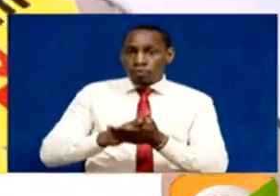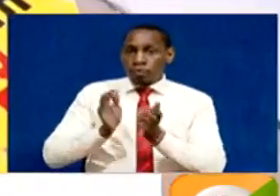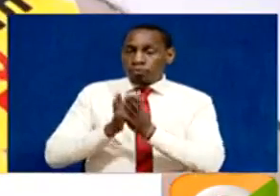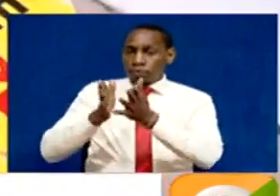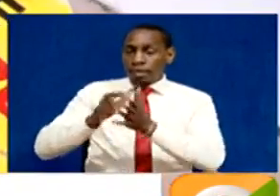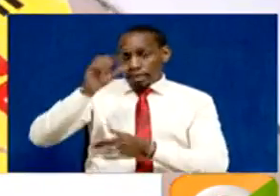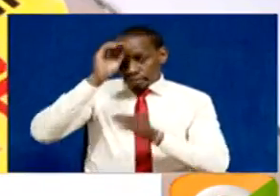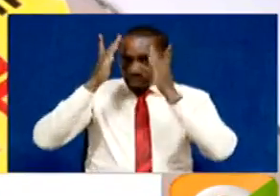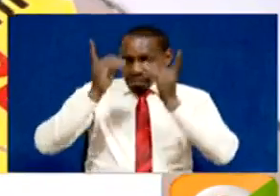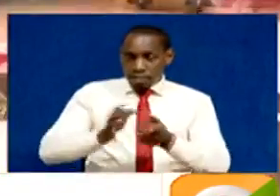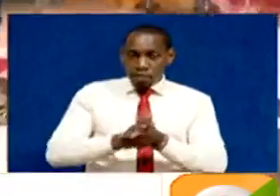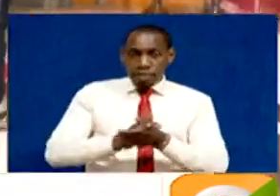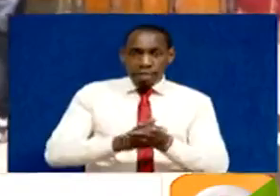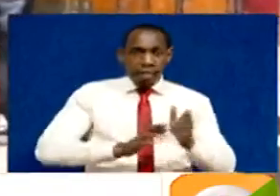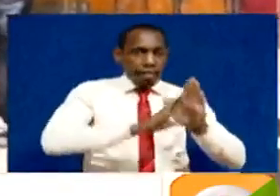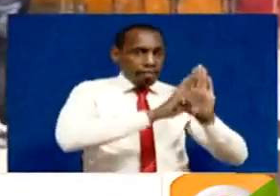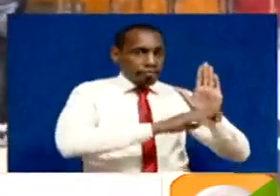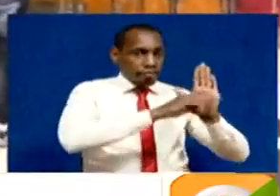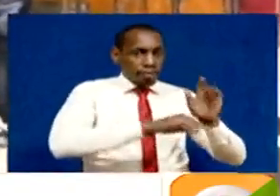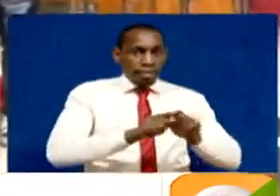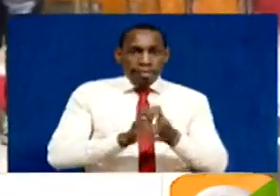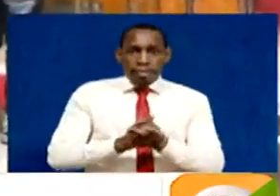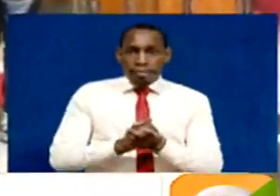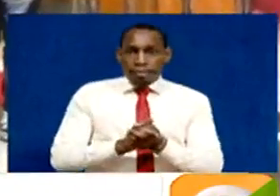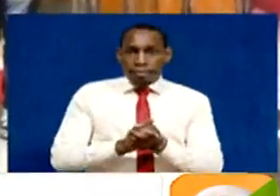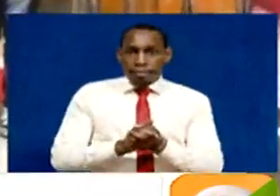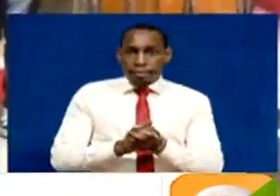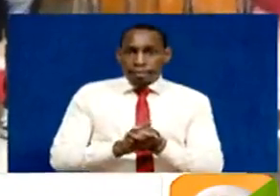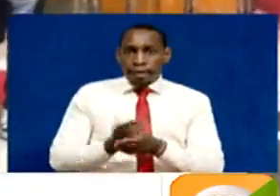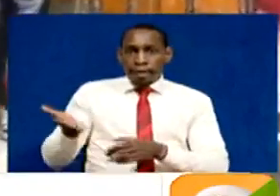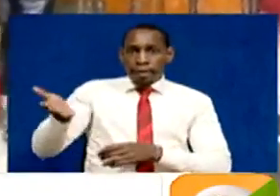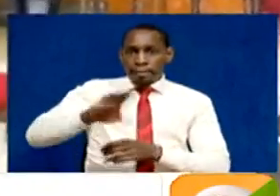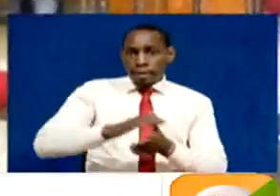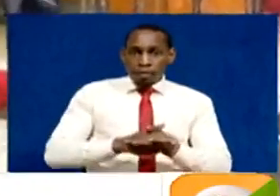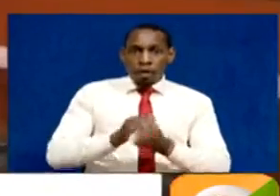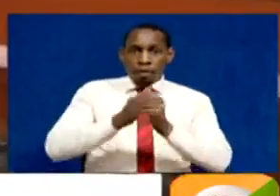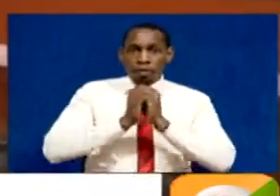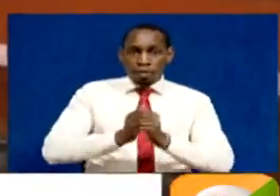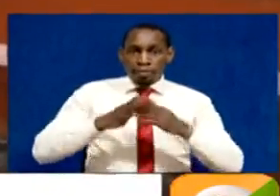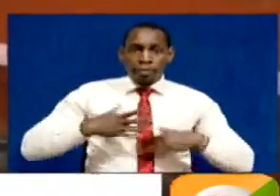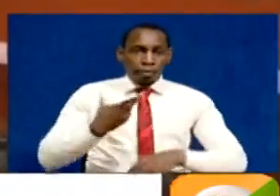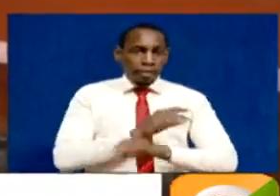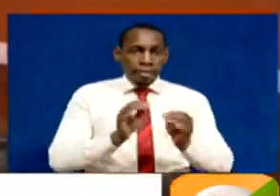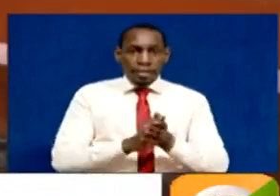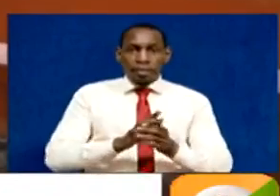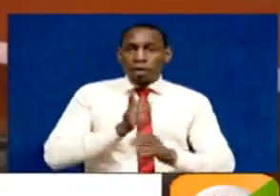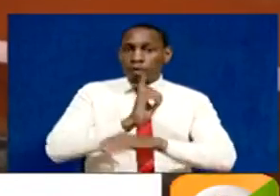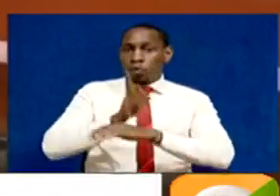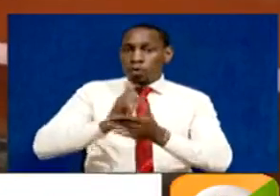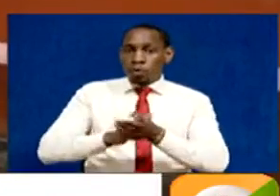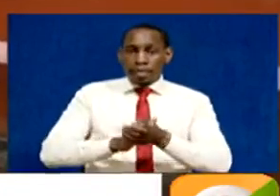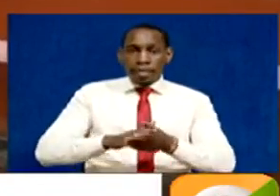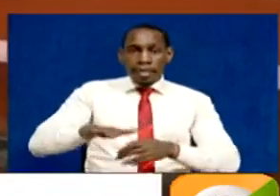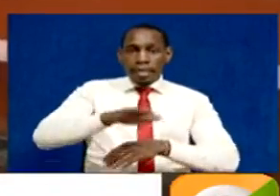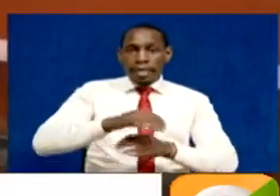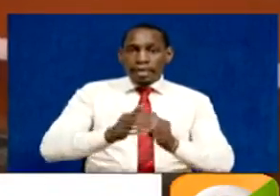lift COVID-19 measures, allowing the resumption of full in-person worship for vaccinated persons, cautioned that places of worship